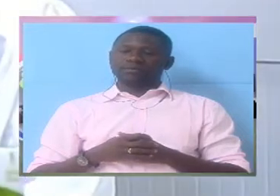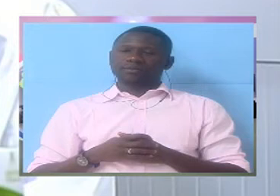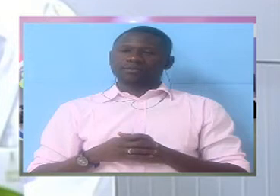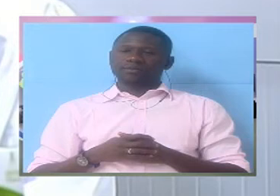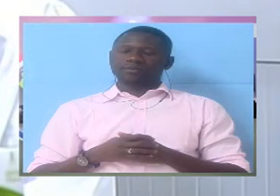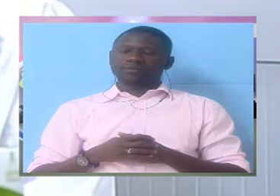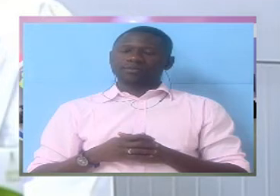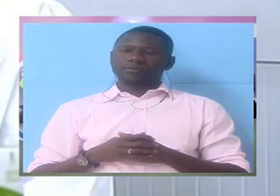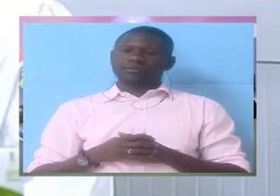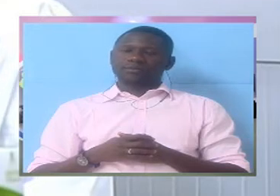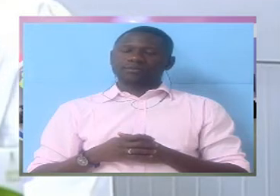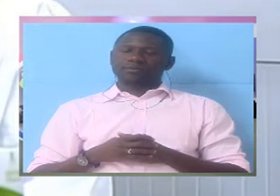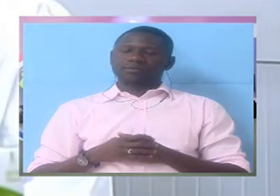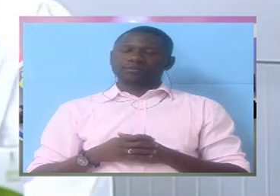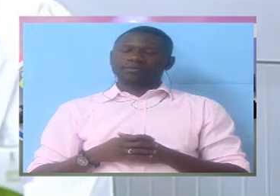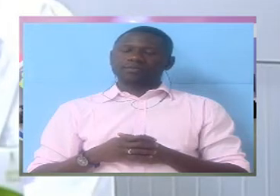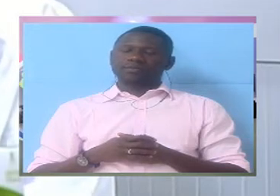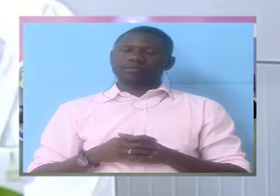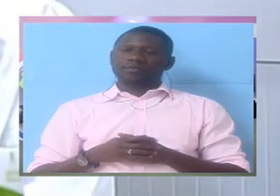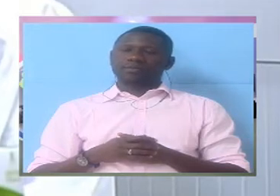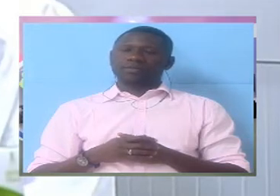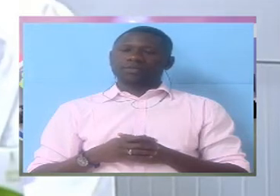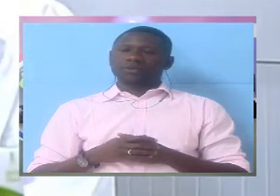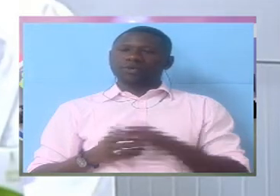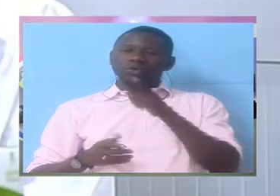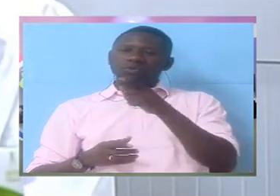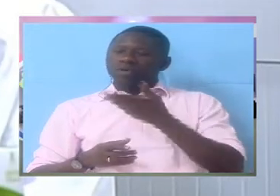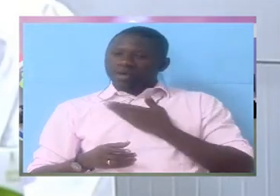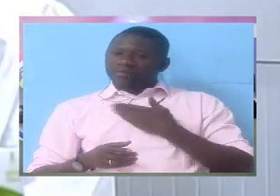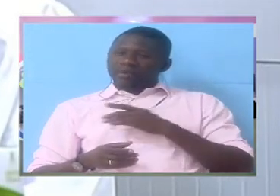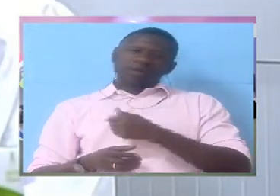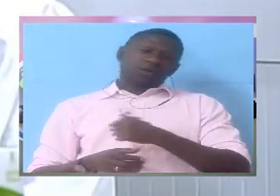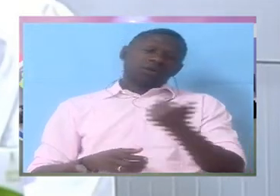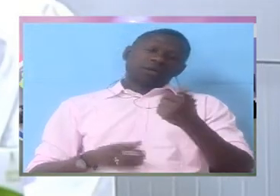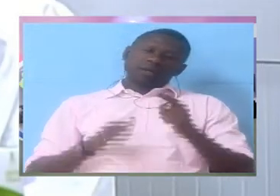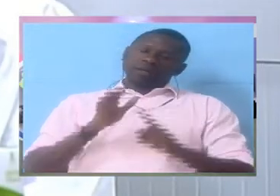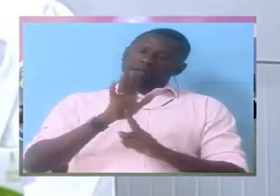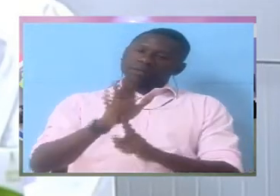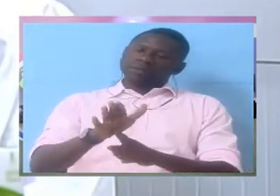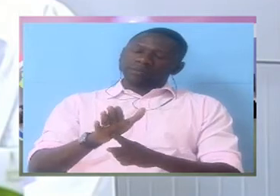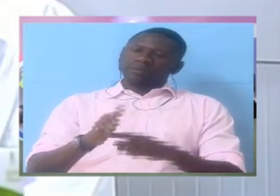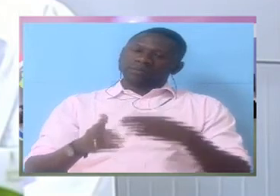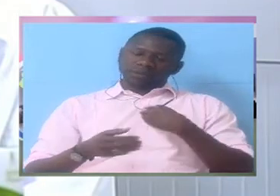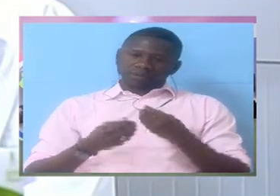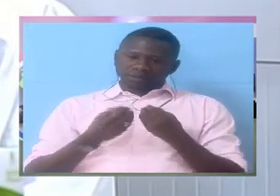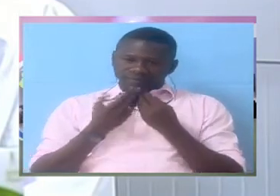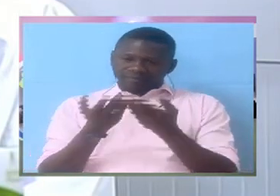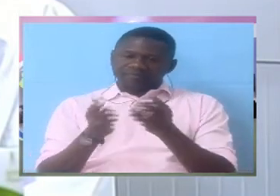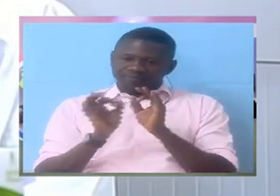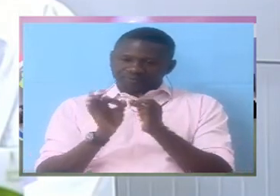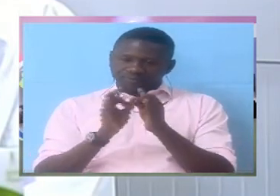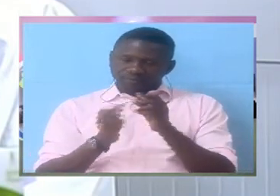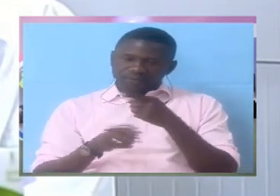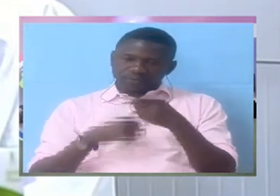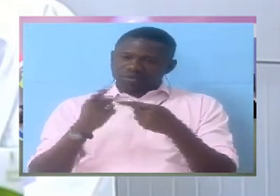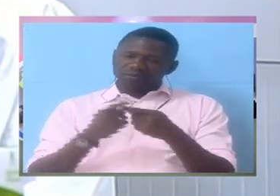Okay, good. So do you have any other examples? For misal do fanan soto le banin abota wala.